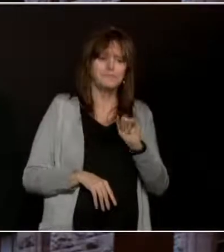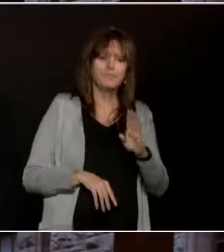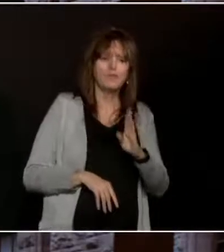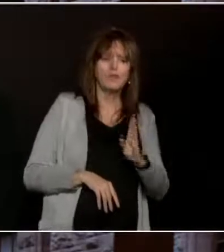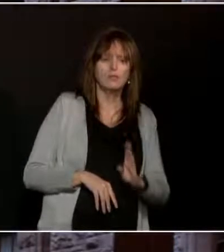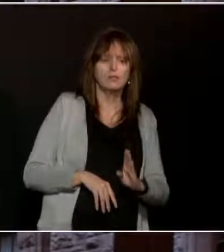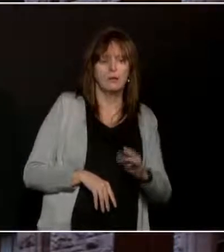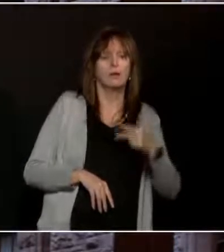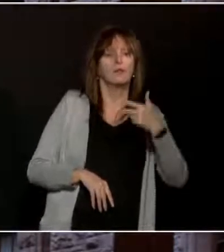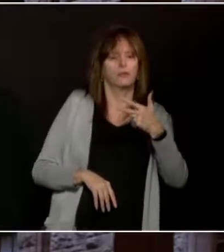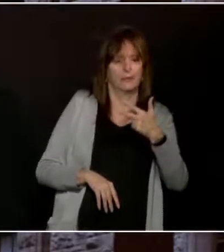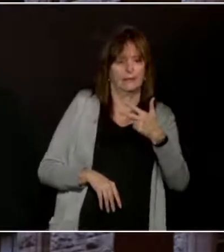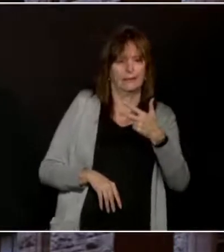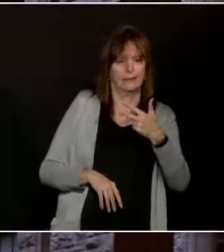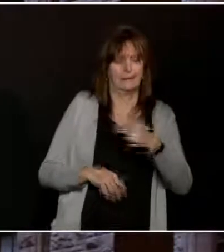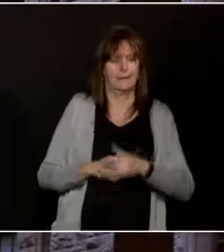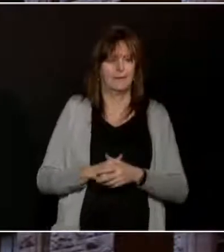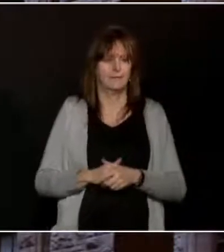on analysis of the data,